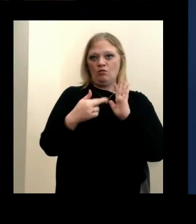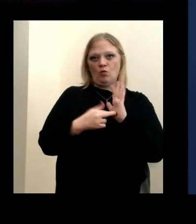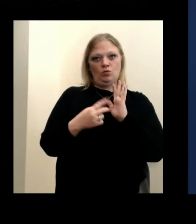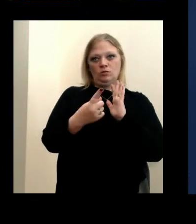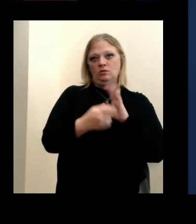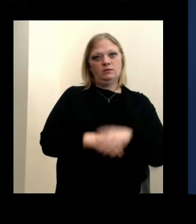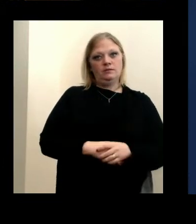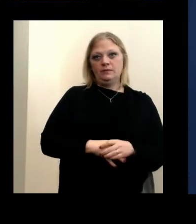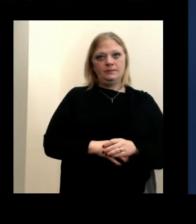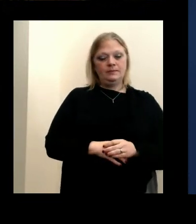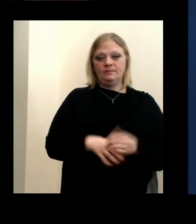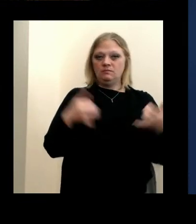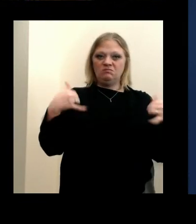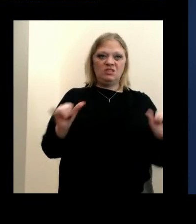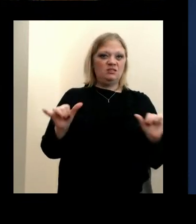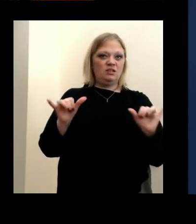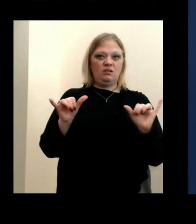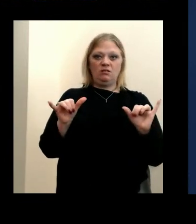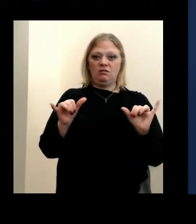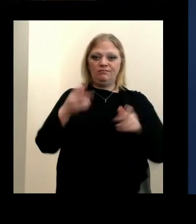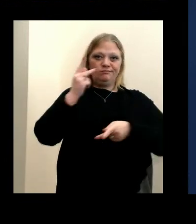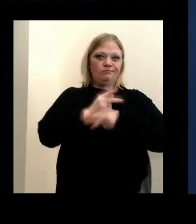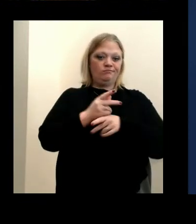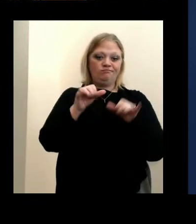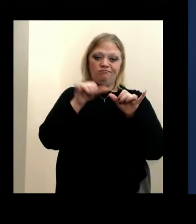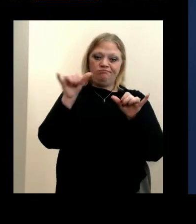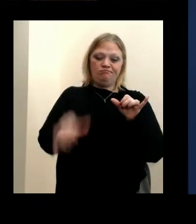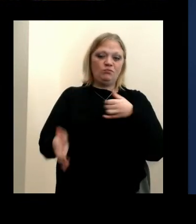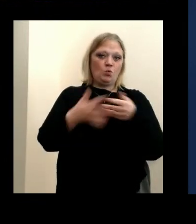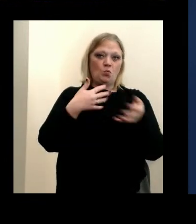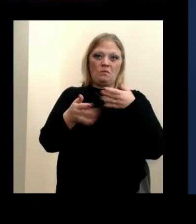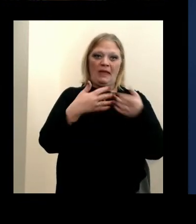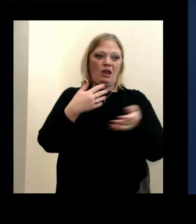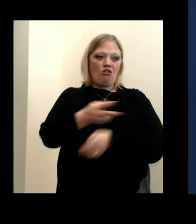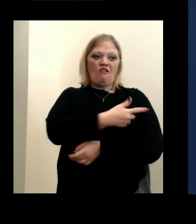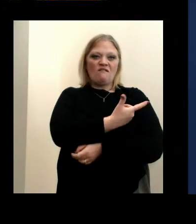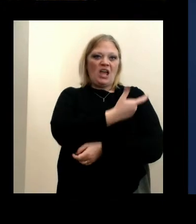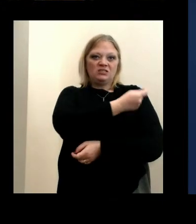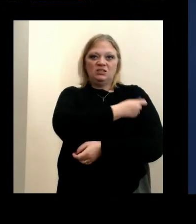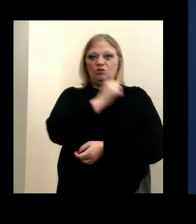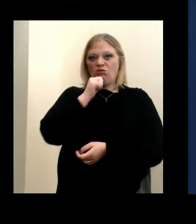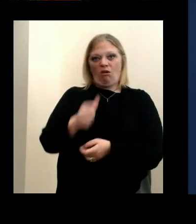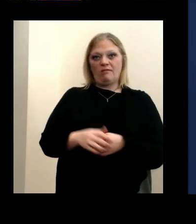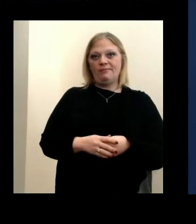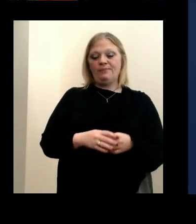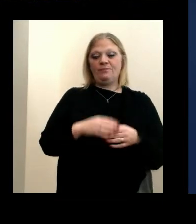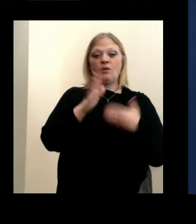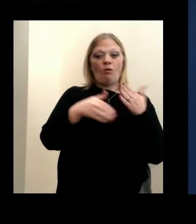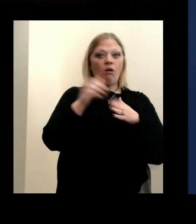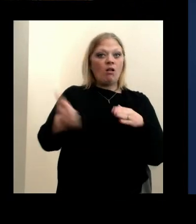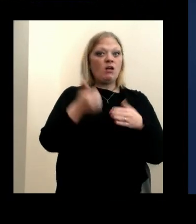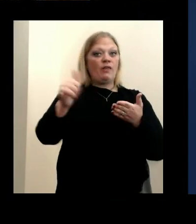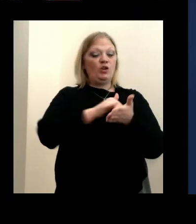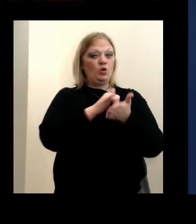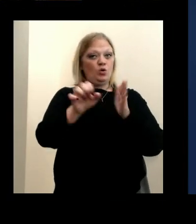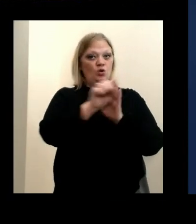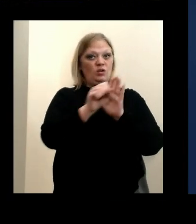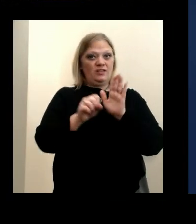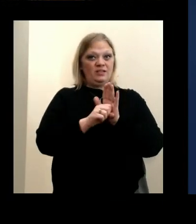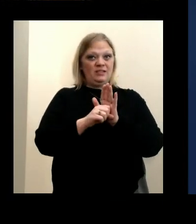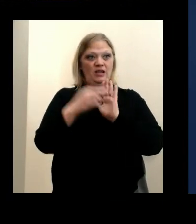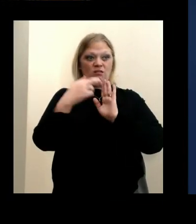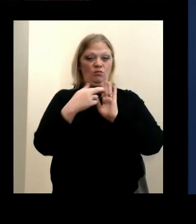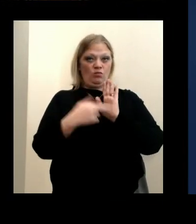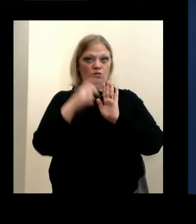regulations. It still sticks regardless of your vaccination status. And then all the other New York State Department of Health interim guidance for sports